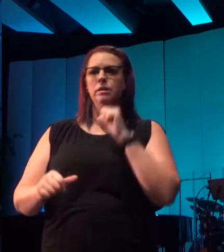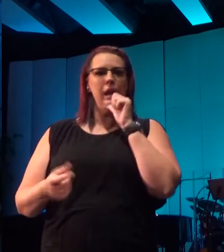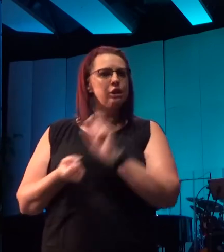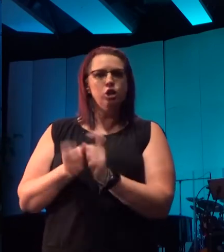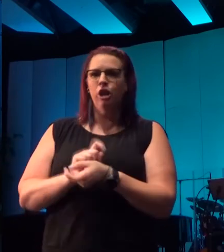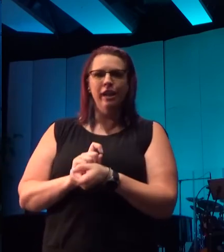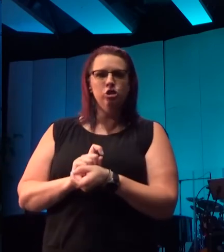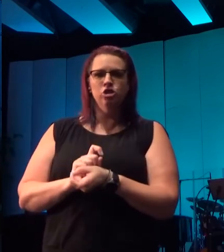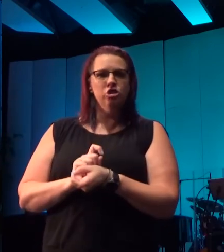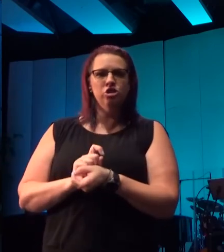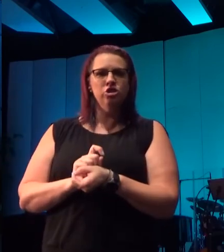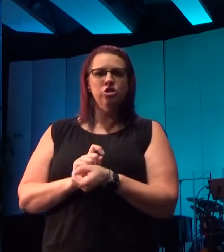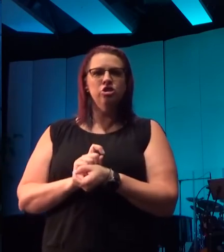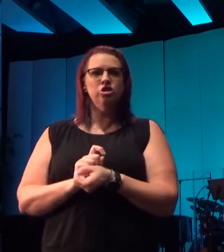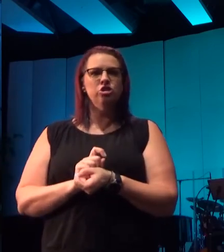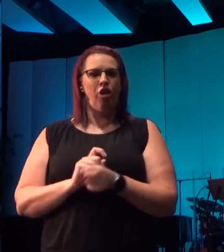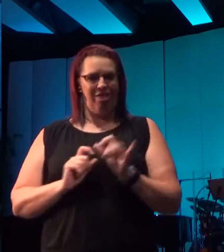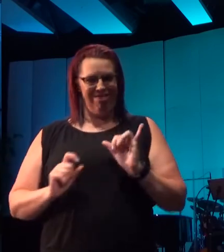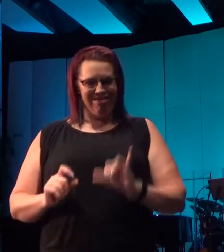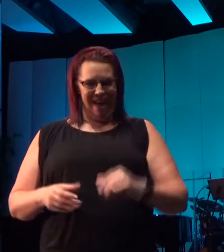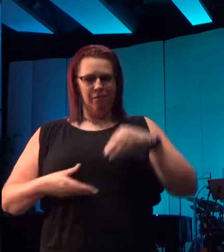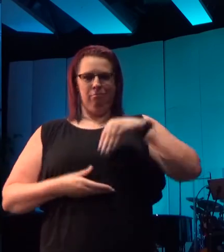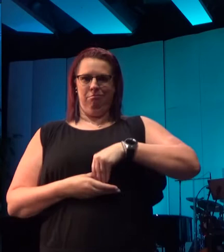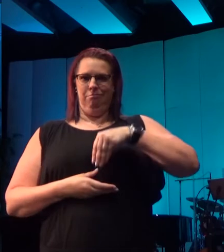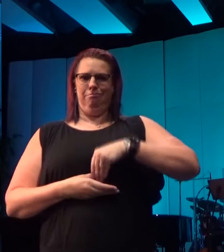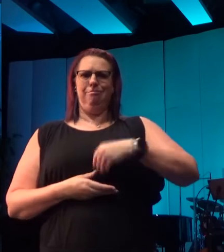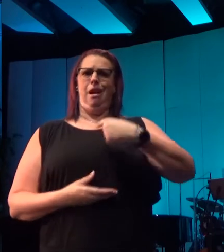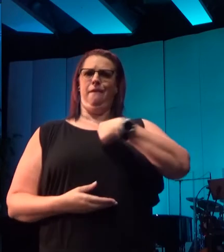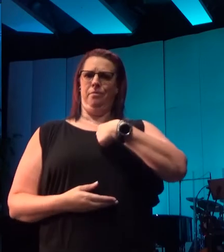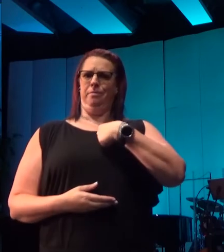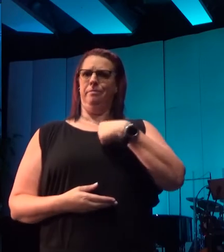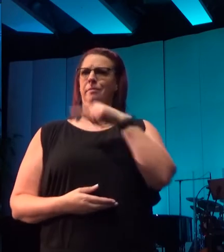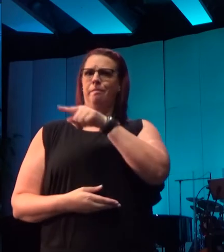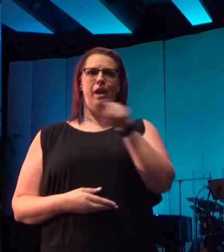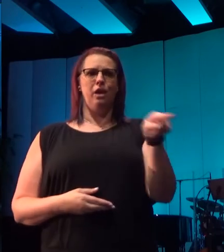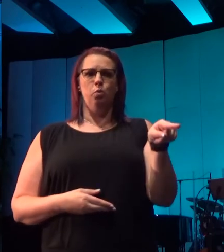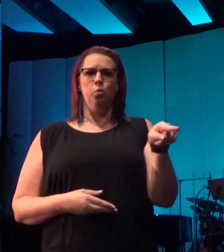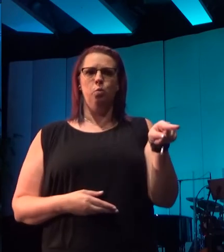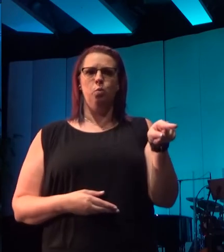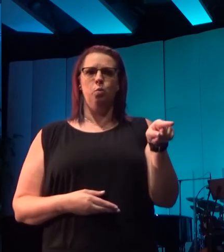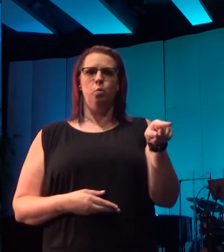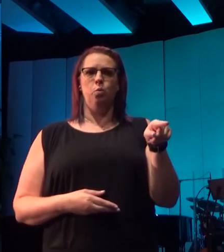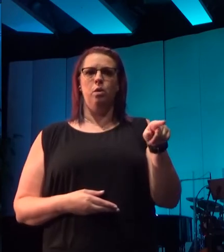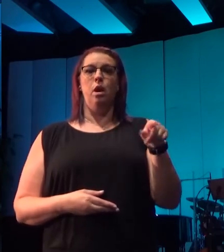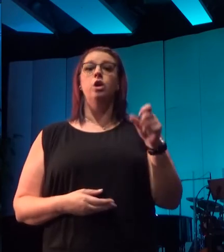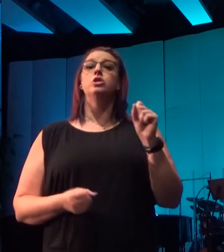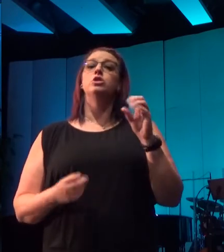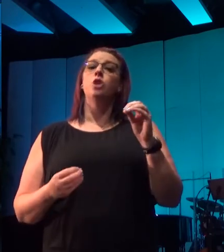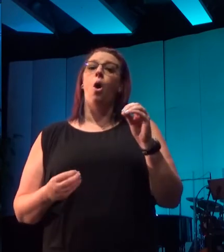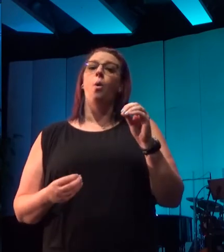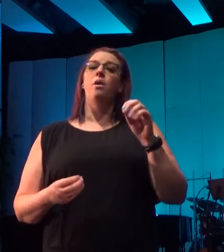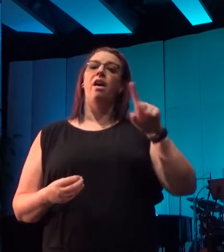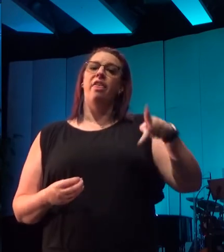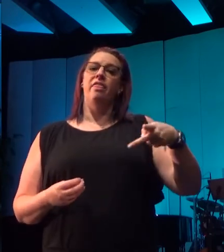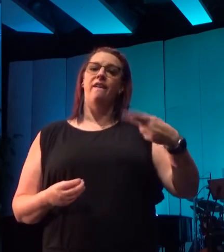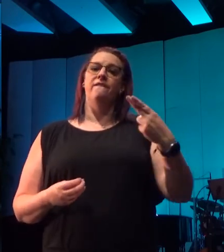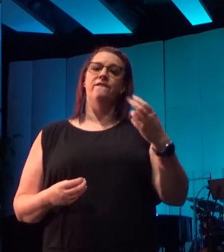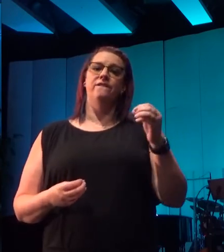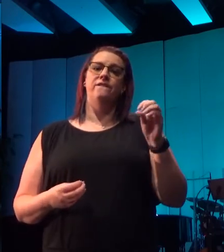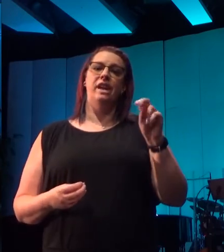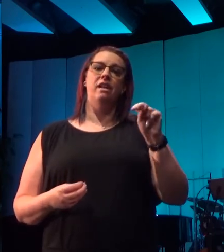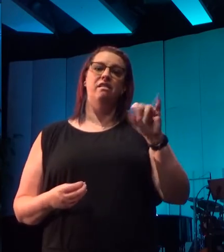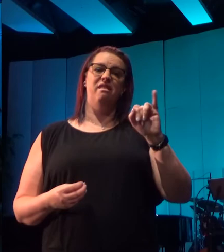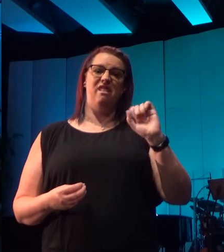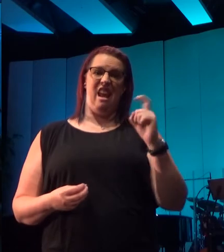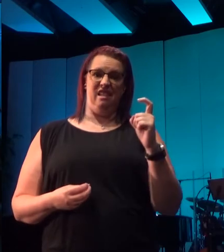the core of you and me, in any situation or circumstance, such that the phoenix of spirit always rises out of